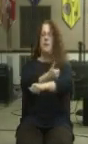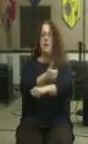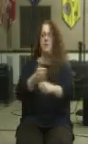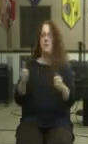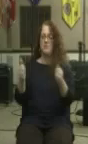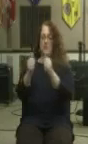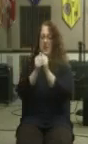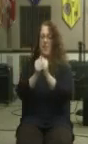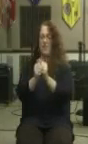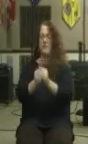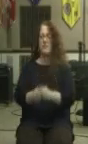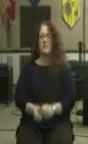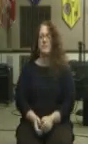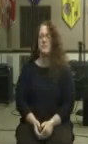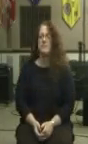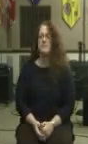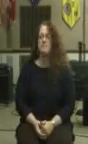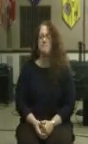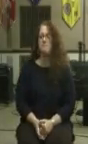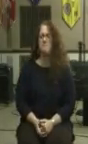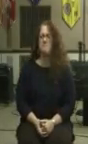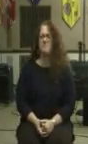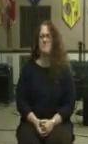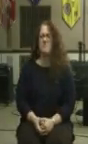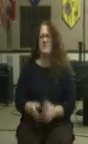There is power in coming together.